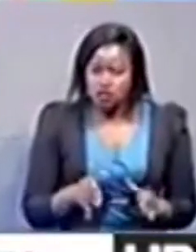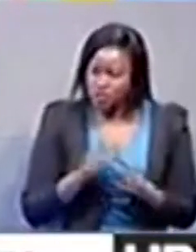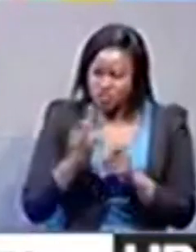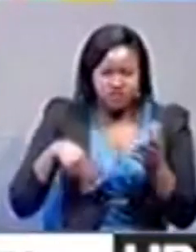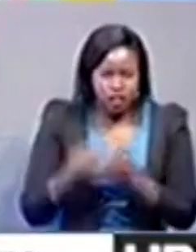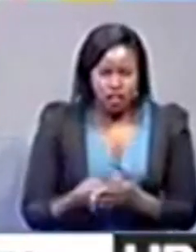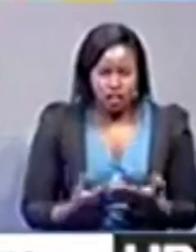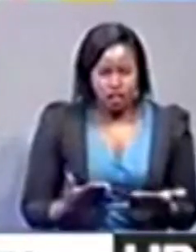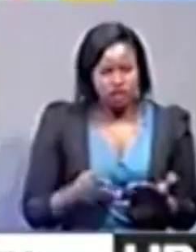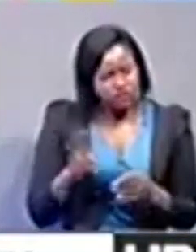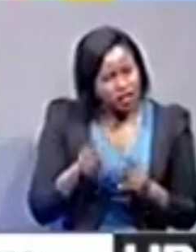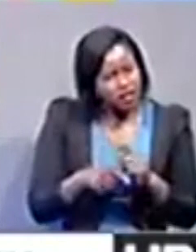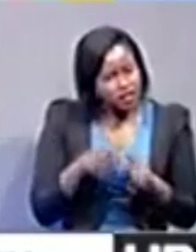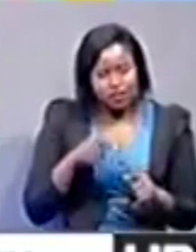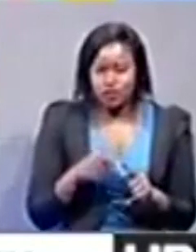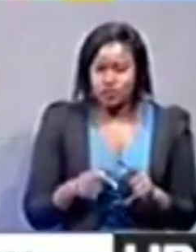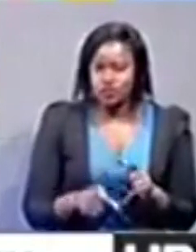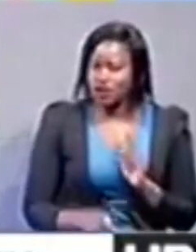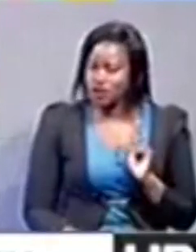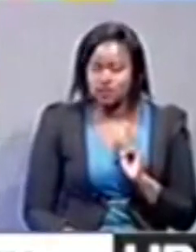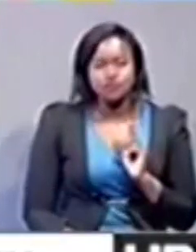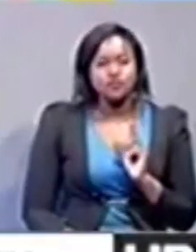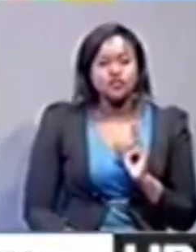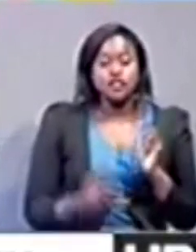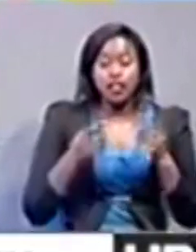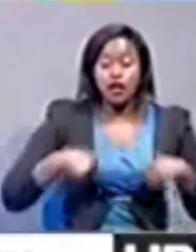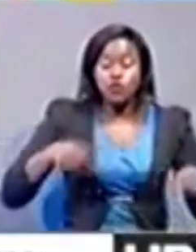that would be suicide. We have lost